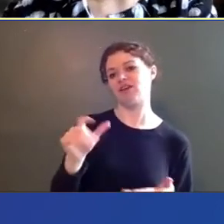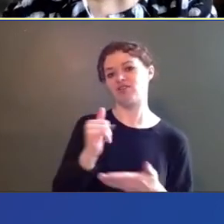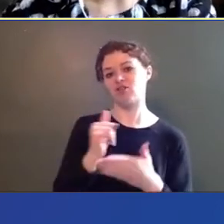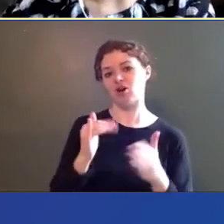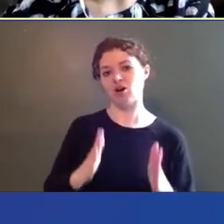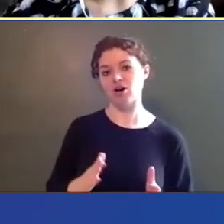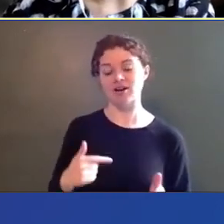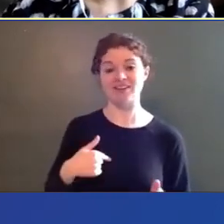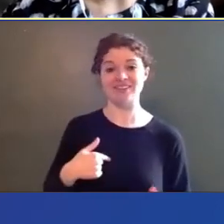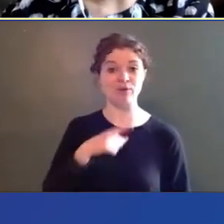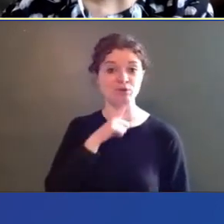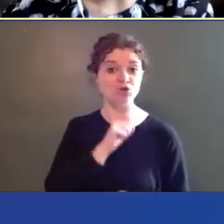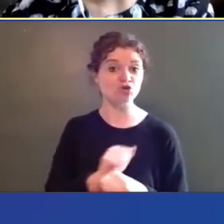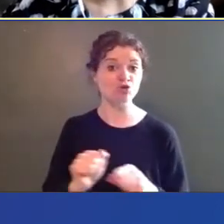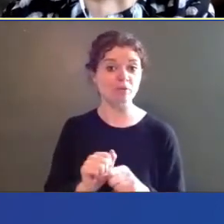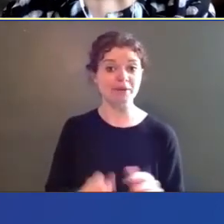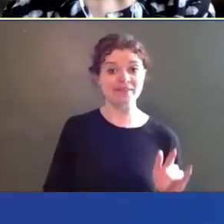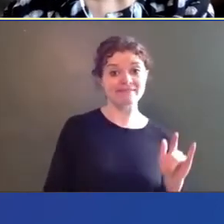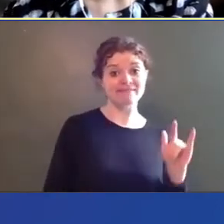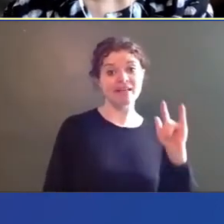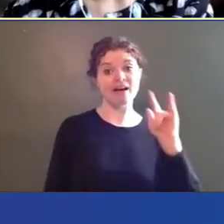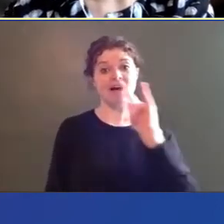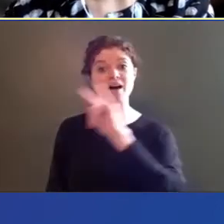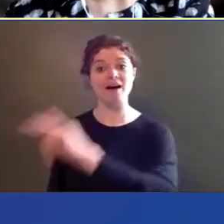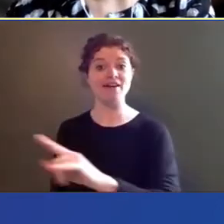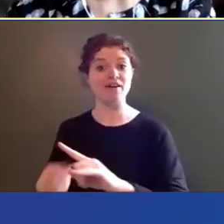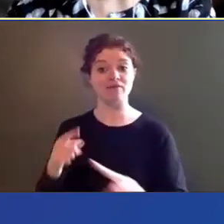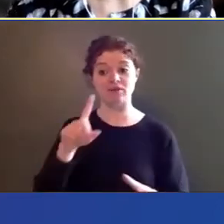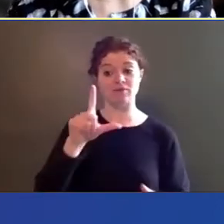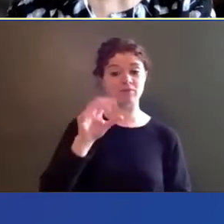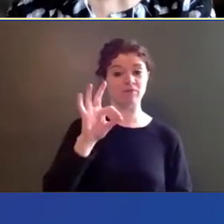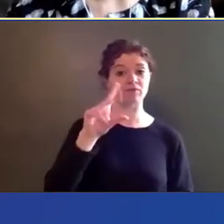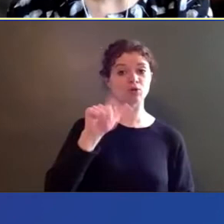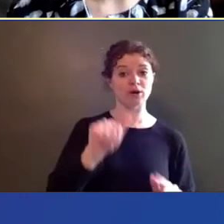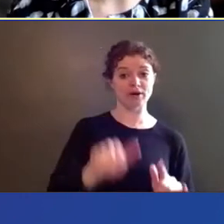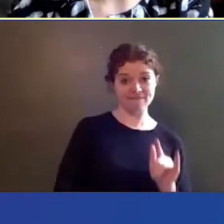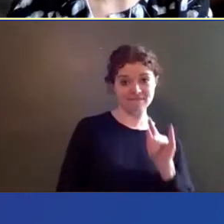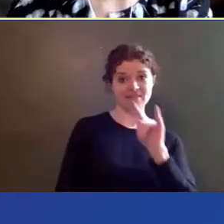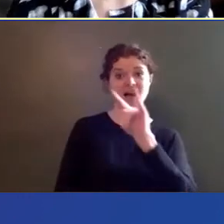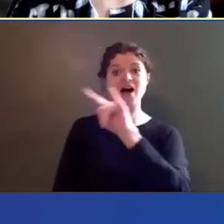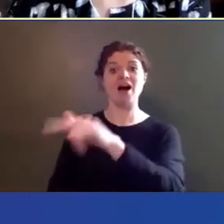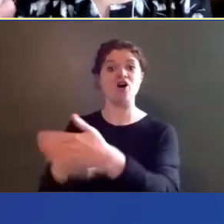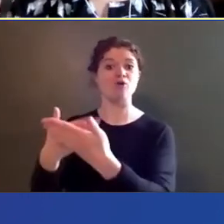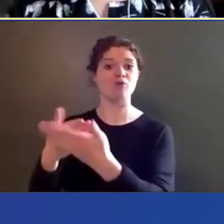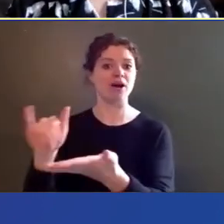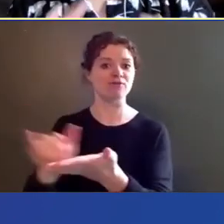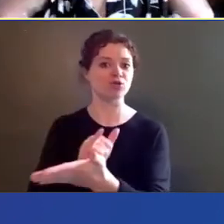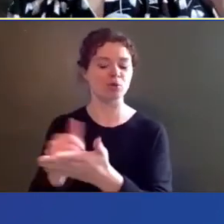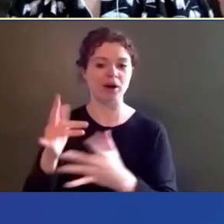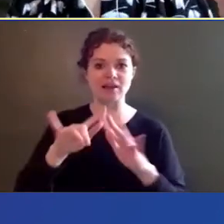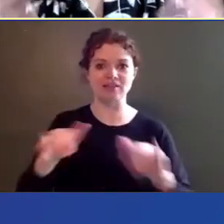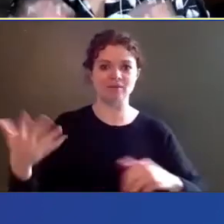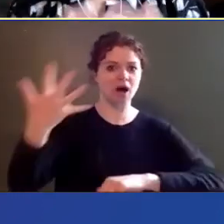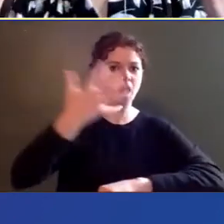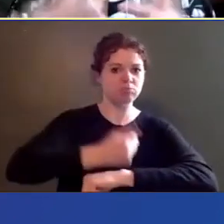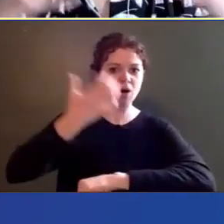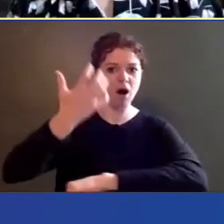flying back from Tallahassee, Florida, into New York when everything started shutting down. And my